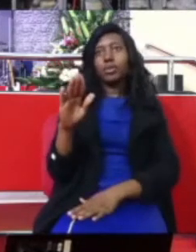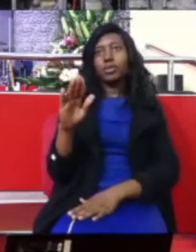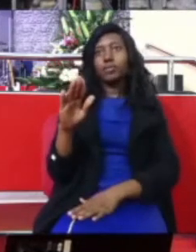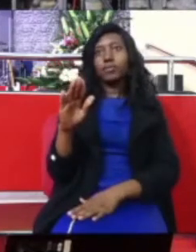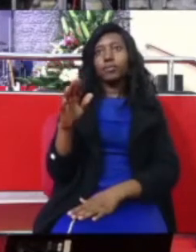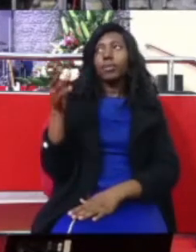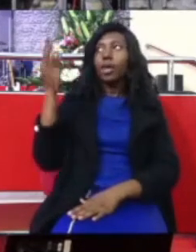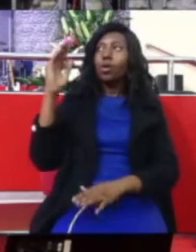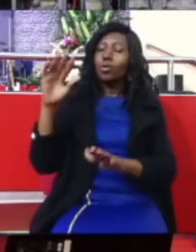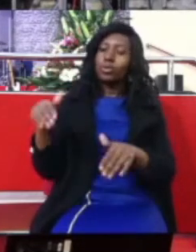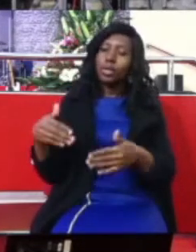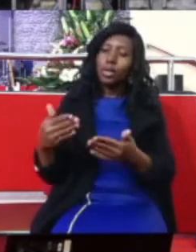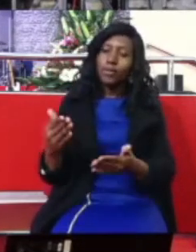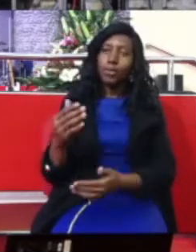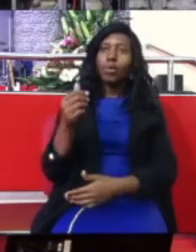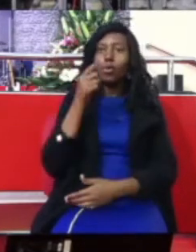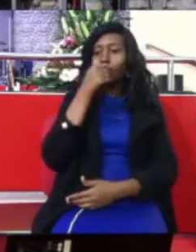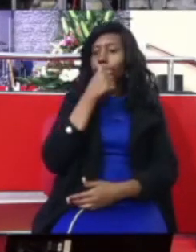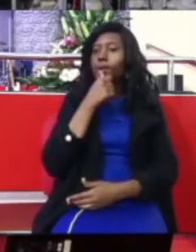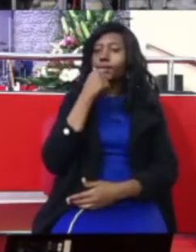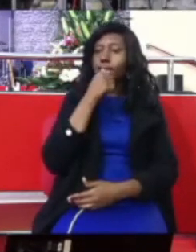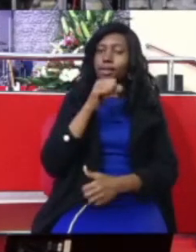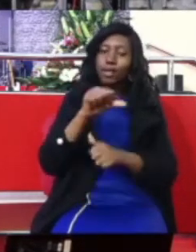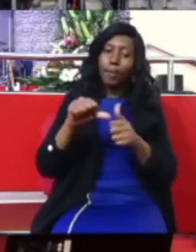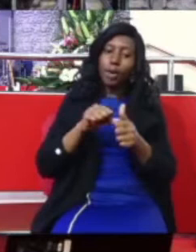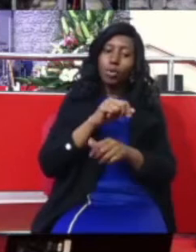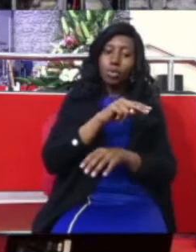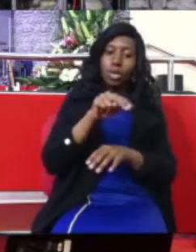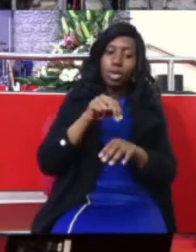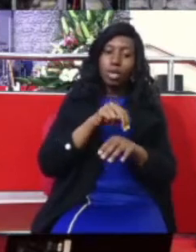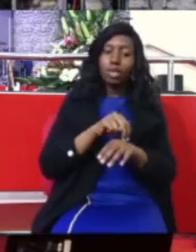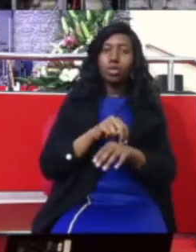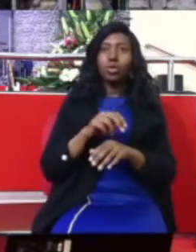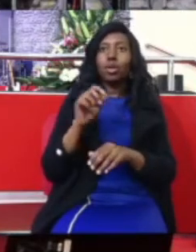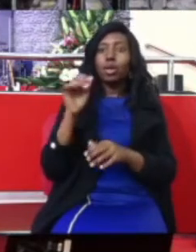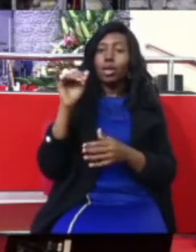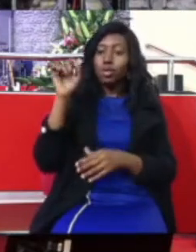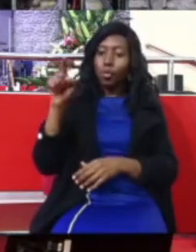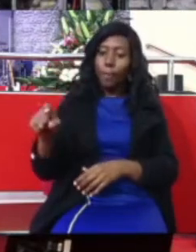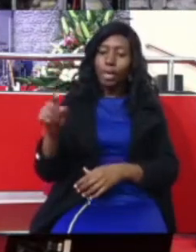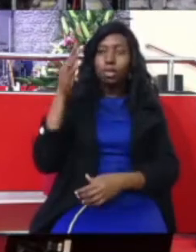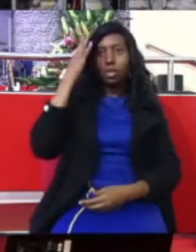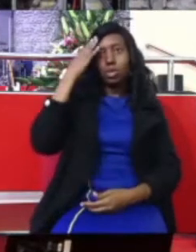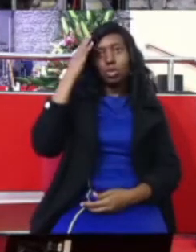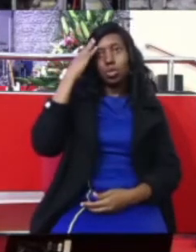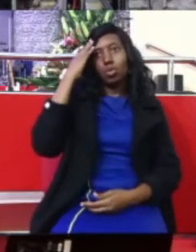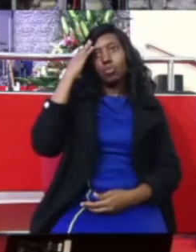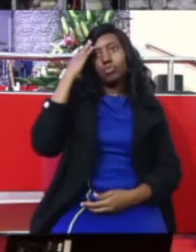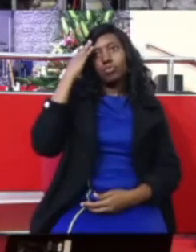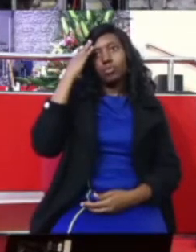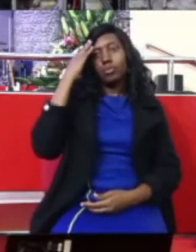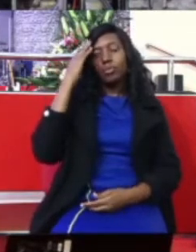the secrets of the nation that you need to know so that you can pray effectively. Whereas the rest are just praying